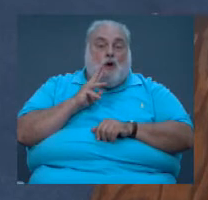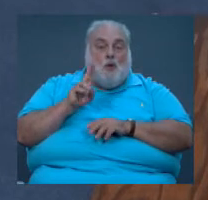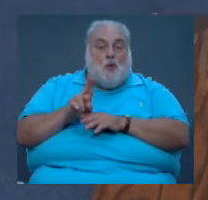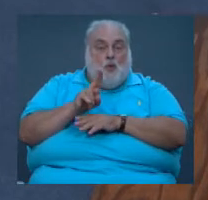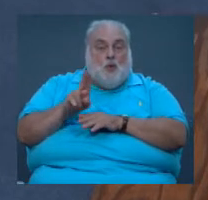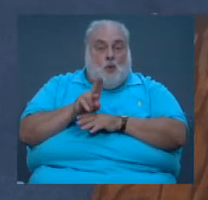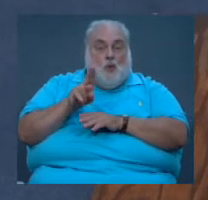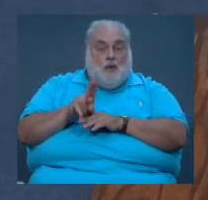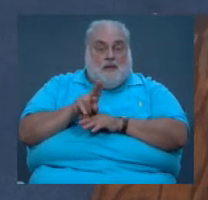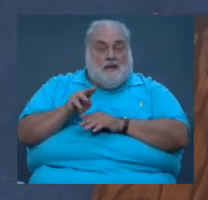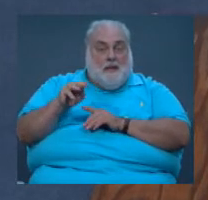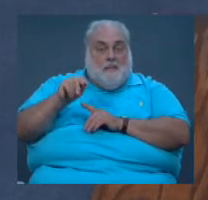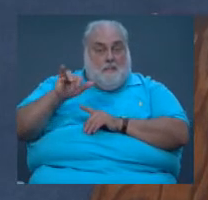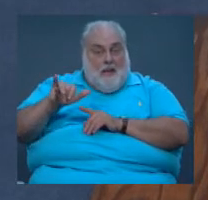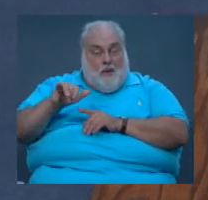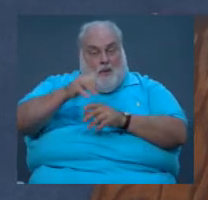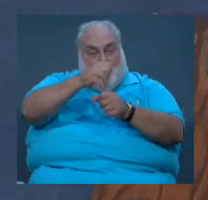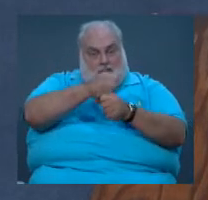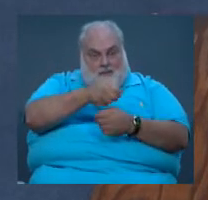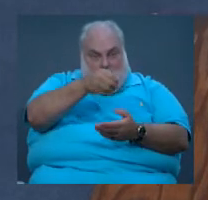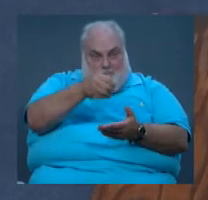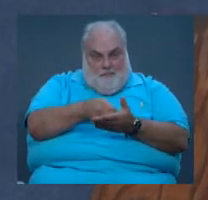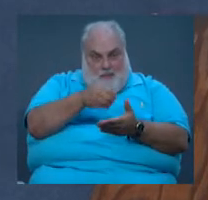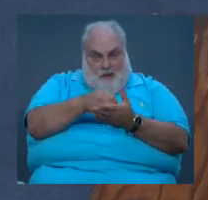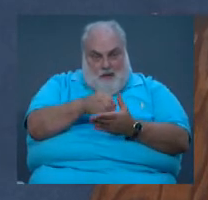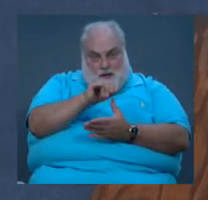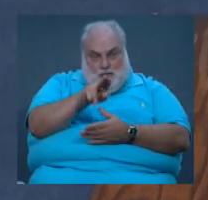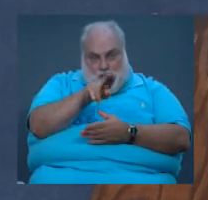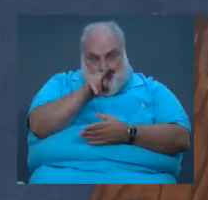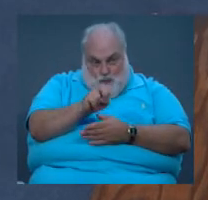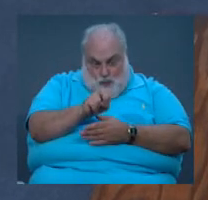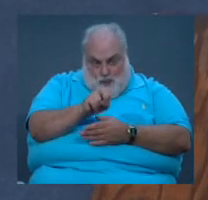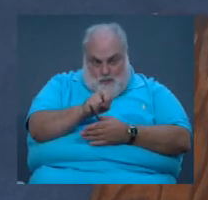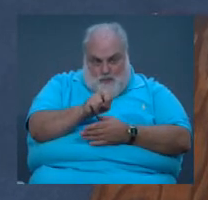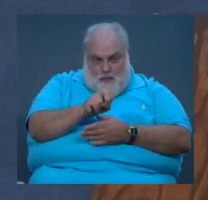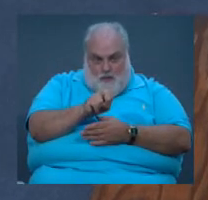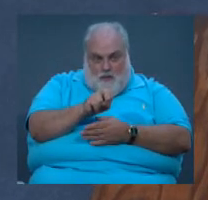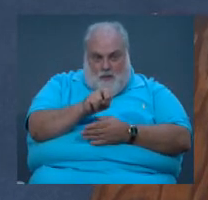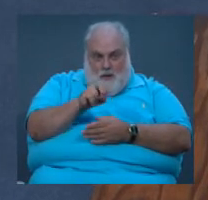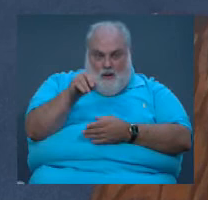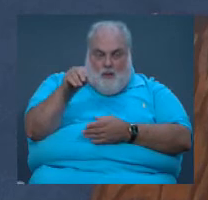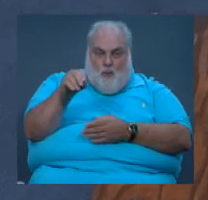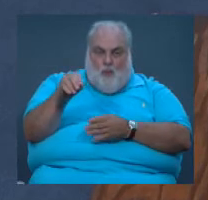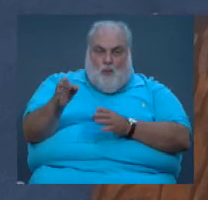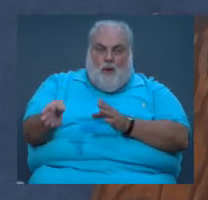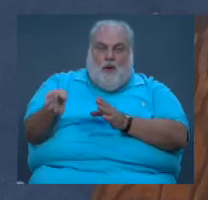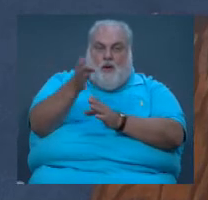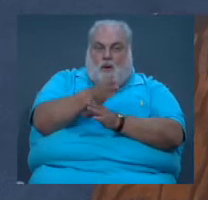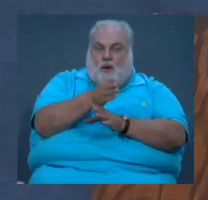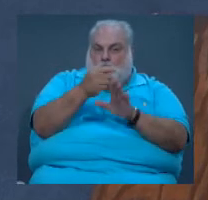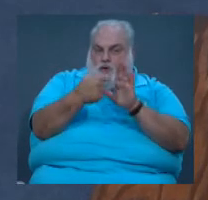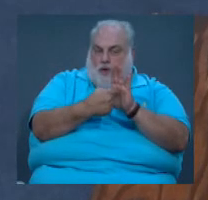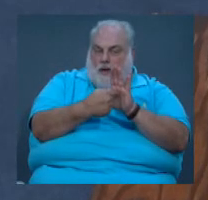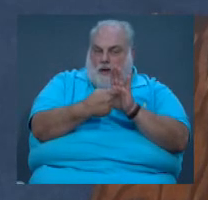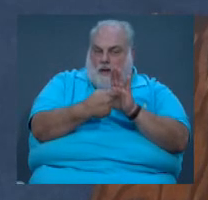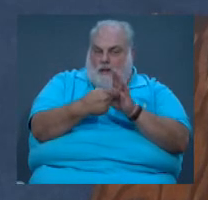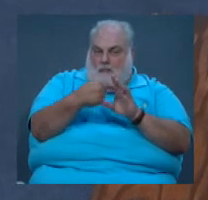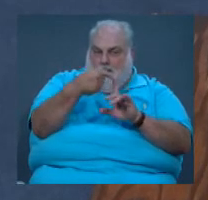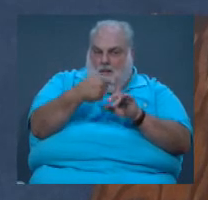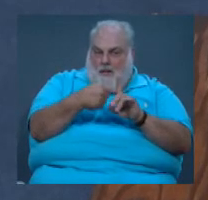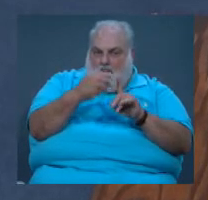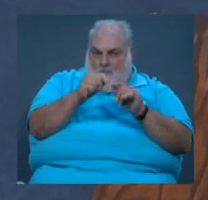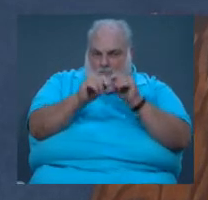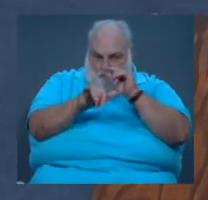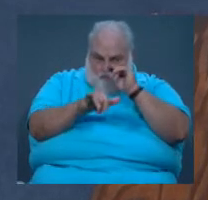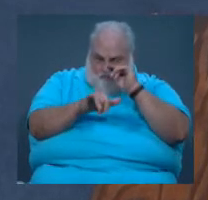is May, and we receive that revenue in June from the utility, we accrue it back to the month of May to reflect that revenue Okay.